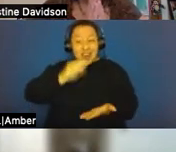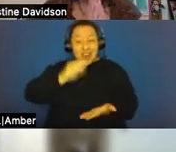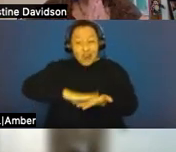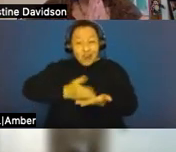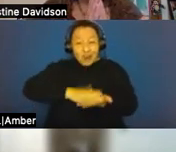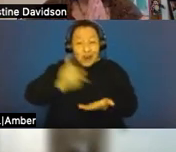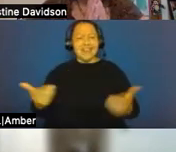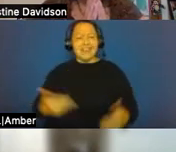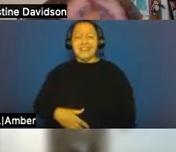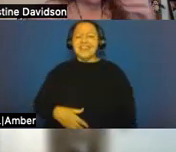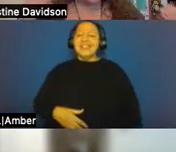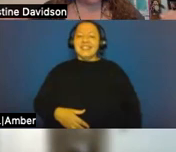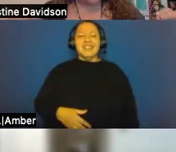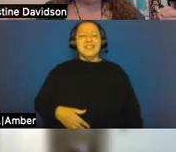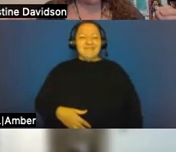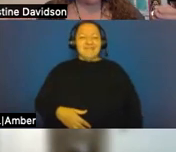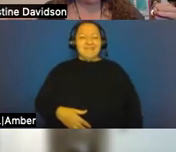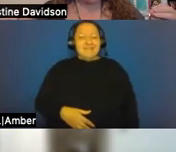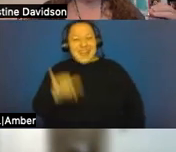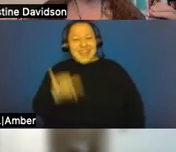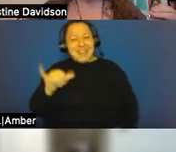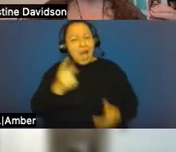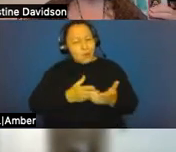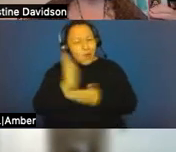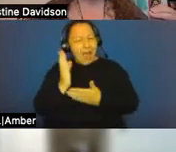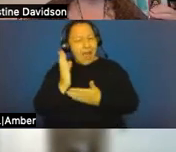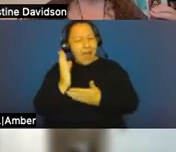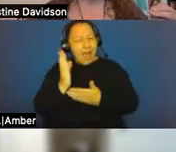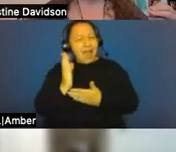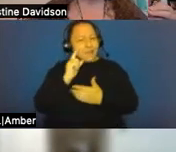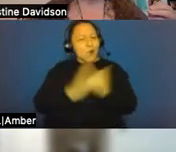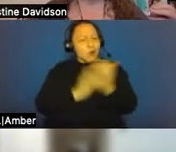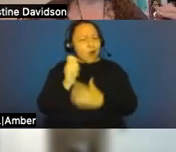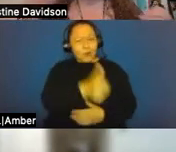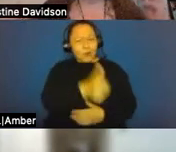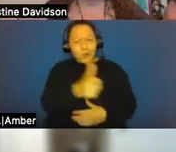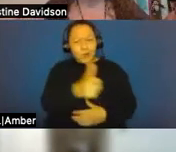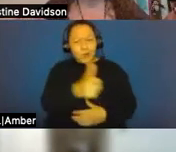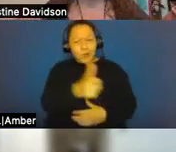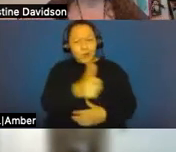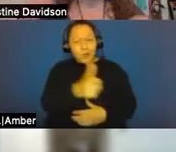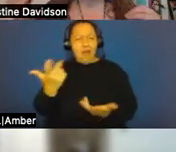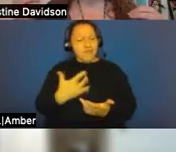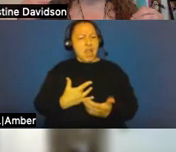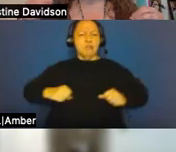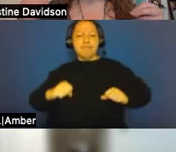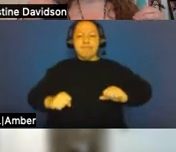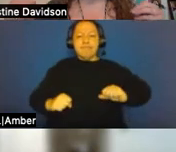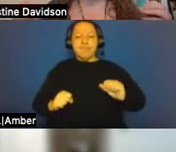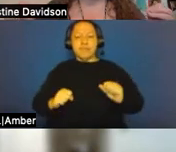to comfort, if things get uncomfortable, we, name that. What